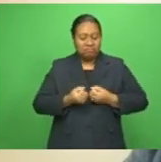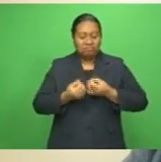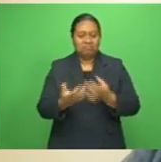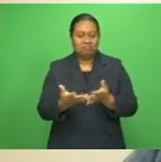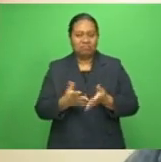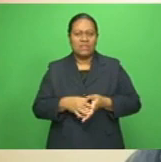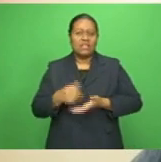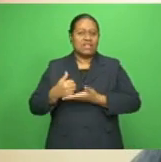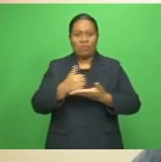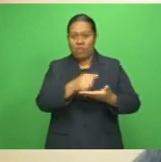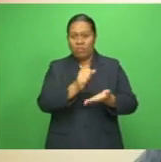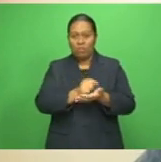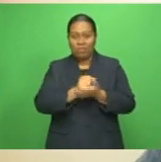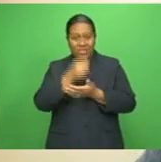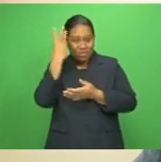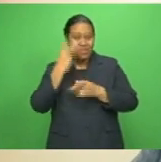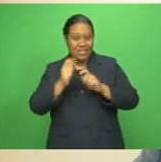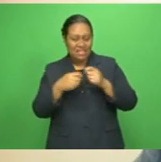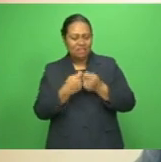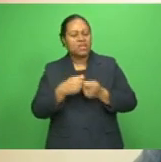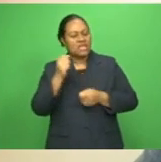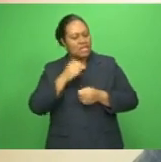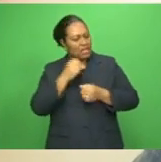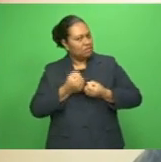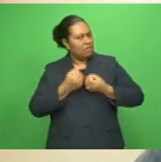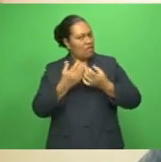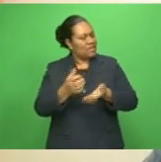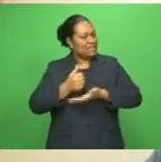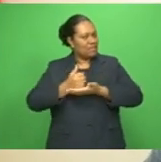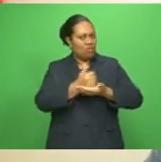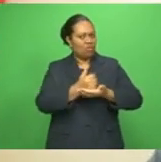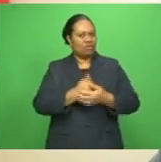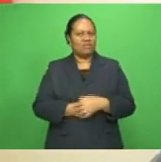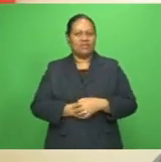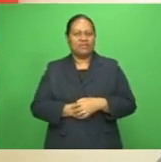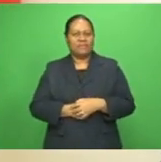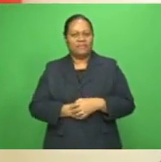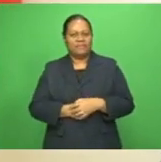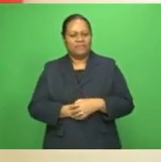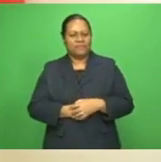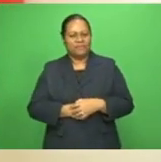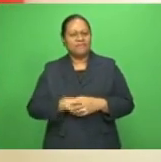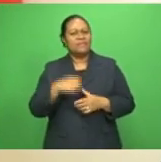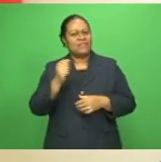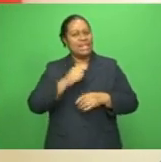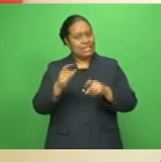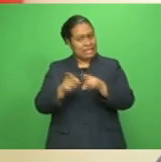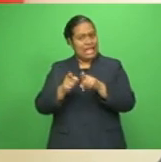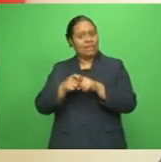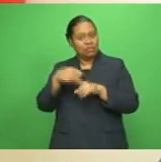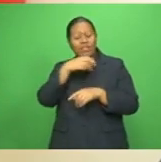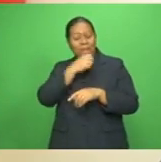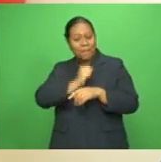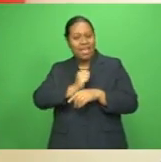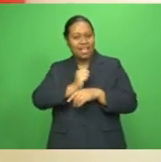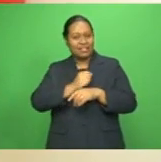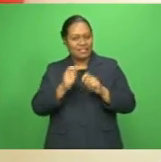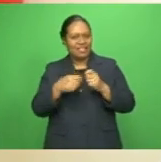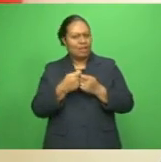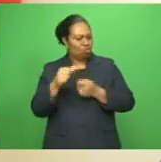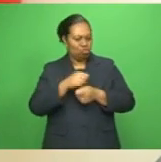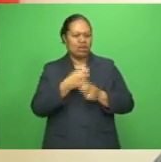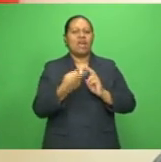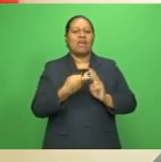women that and provide the necessary support as we do to the men's team, and I know